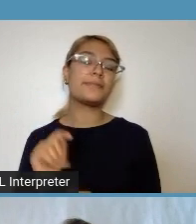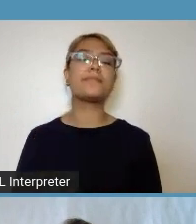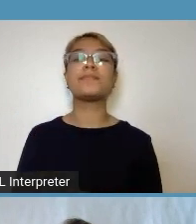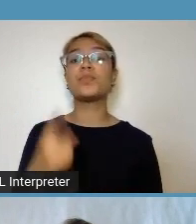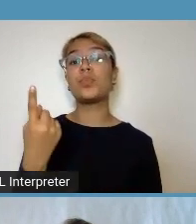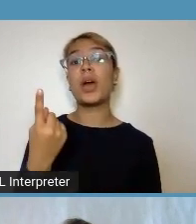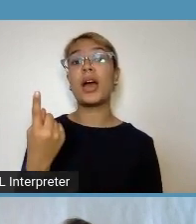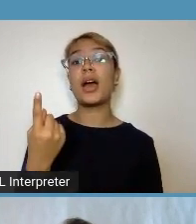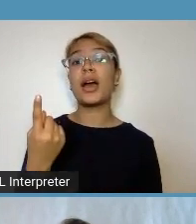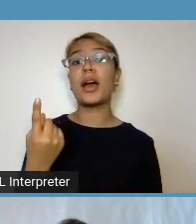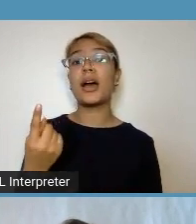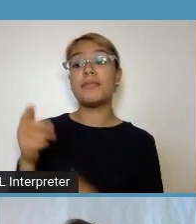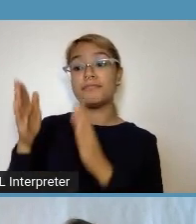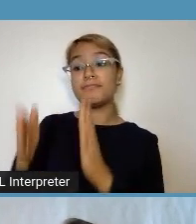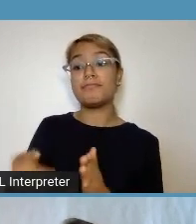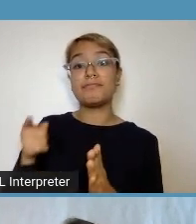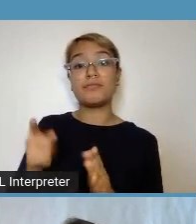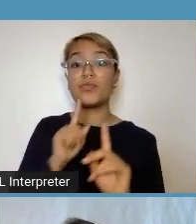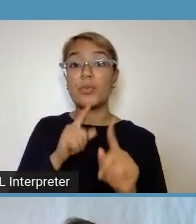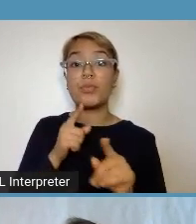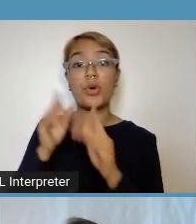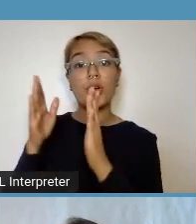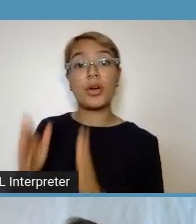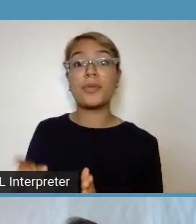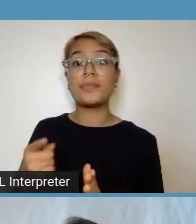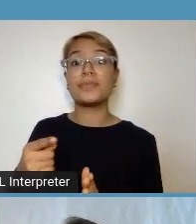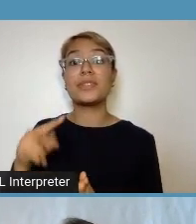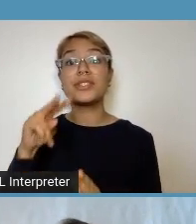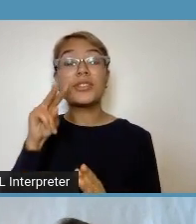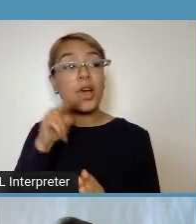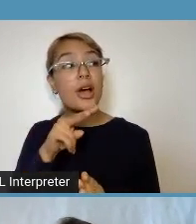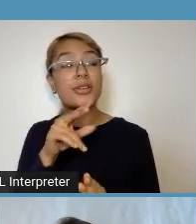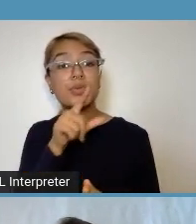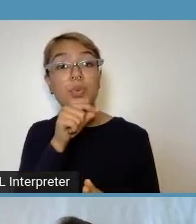and thought she was real and just had to come check her out.